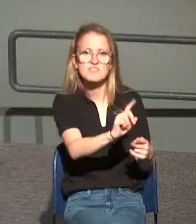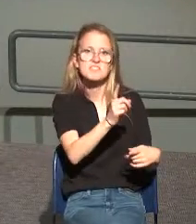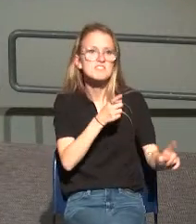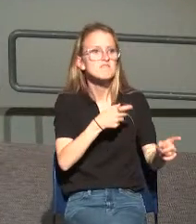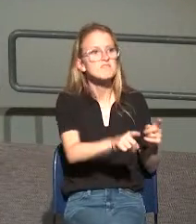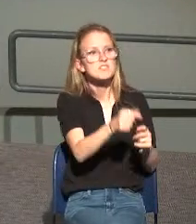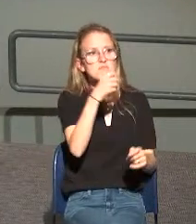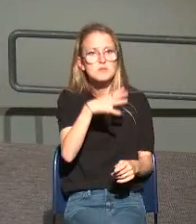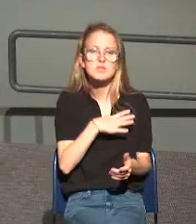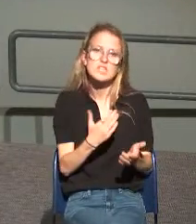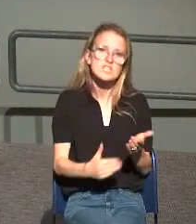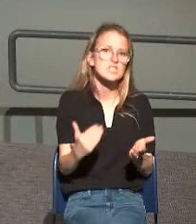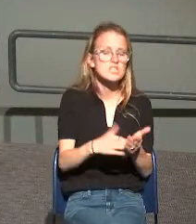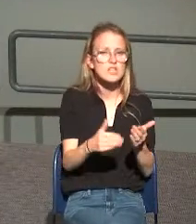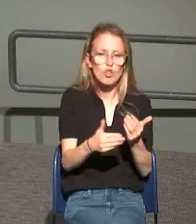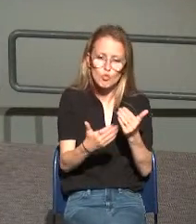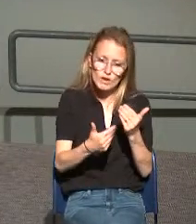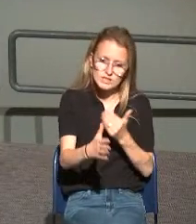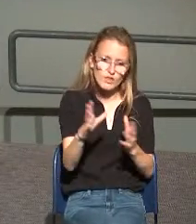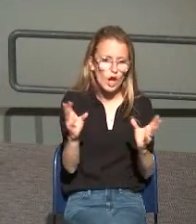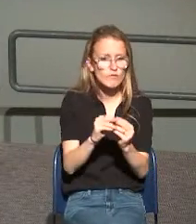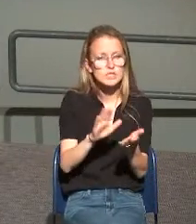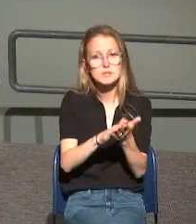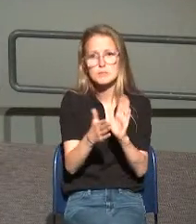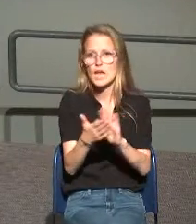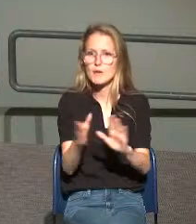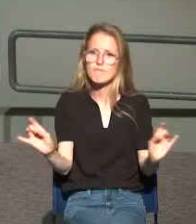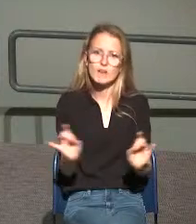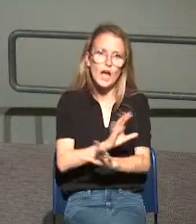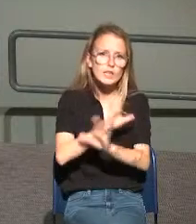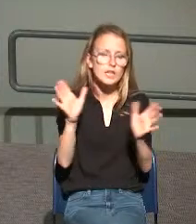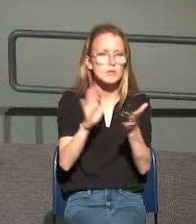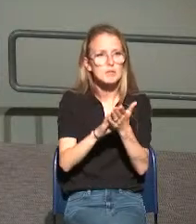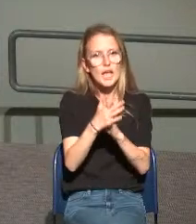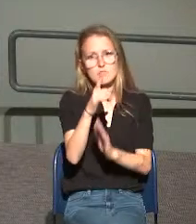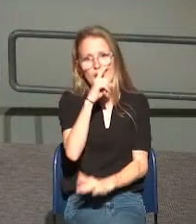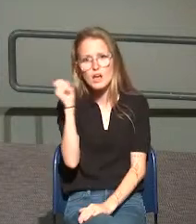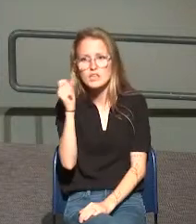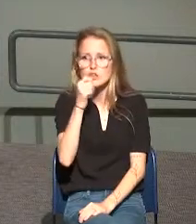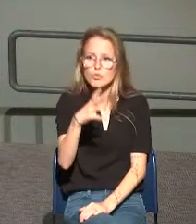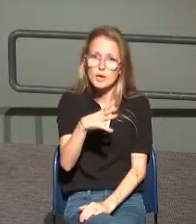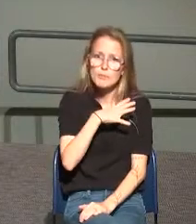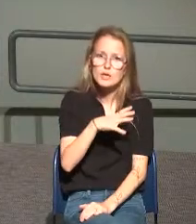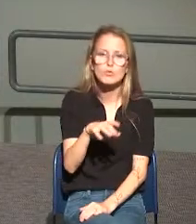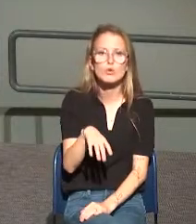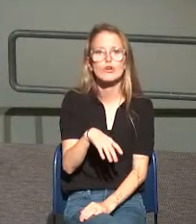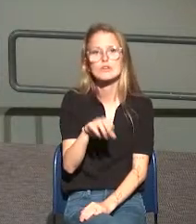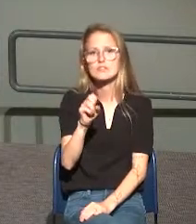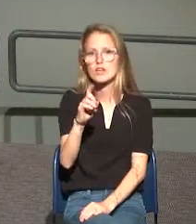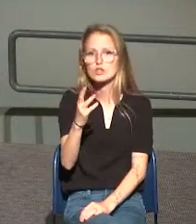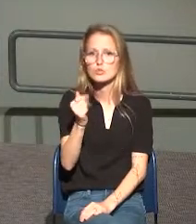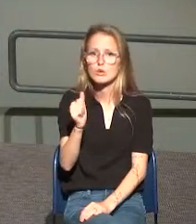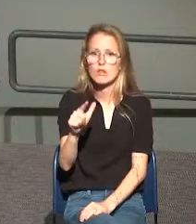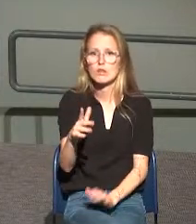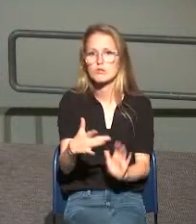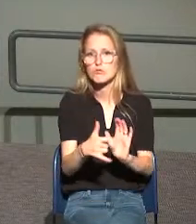it turned ugly. It was violent. Women were sexually assaulted. They